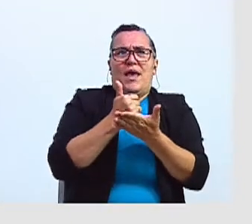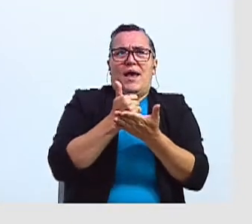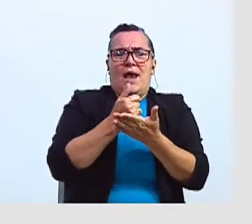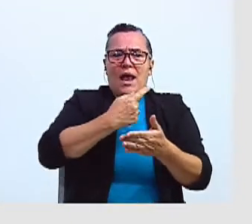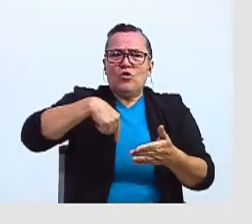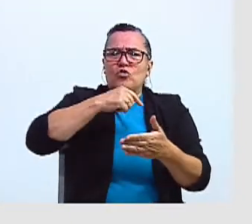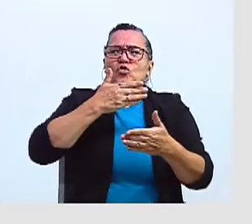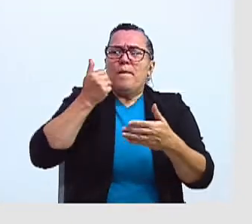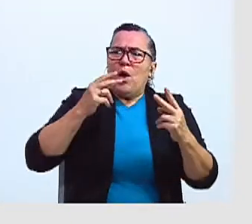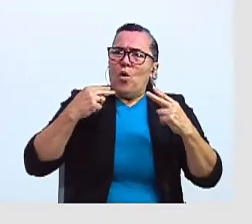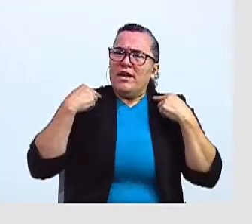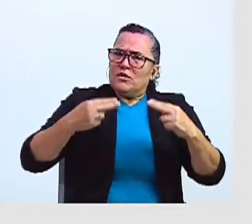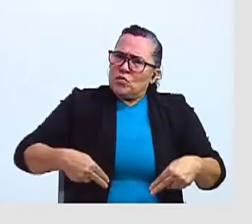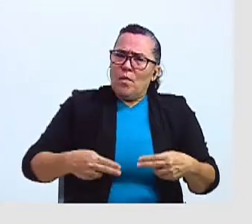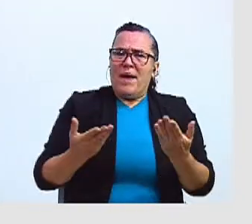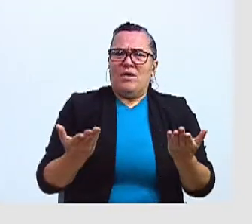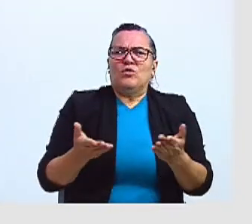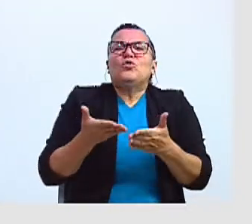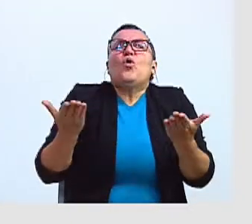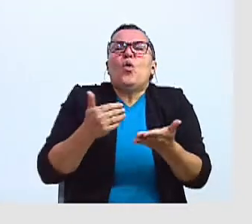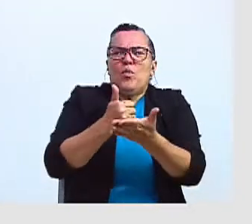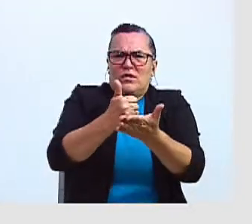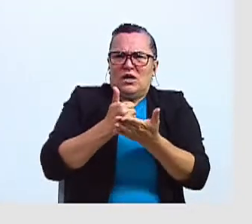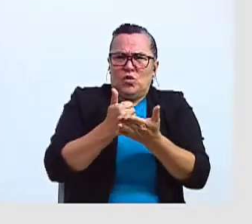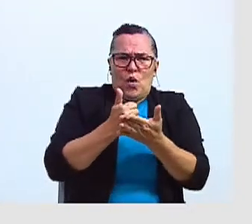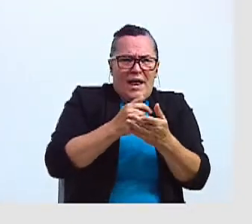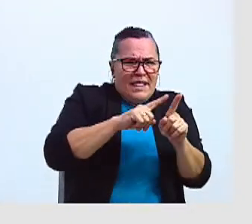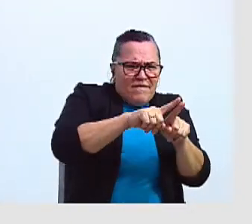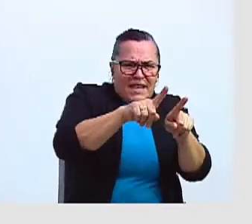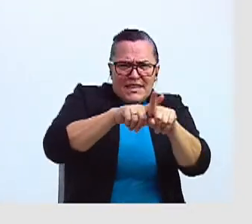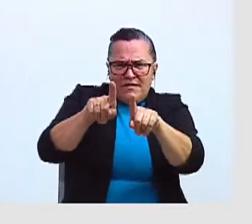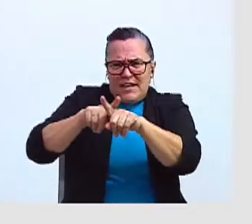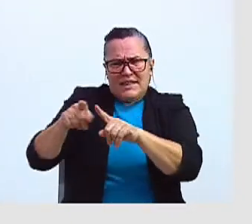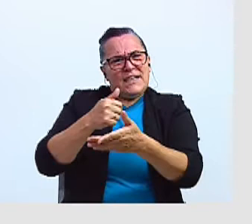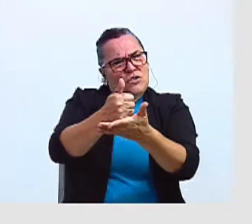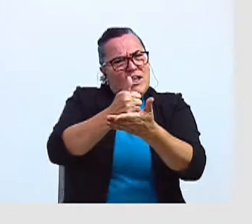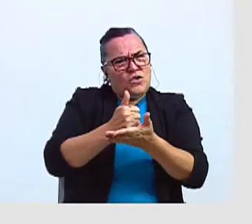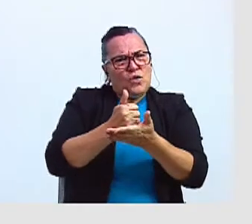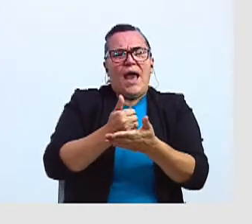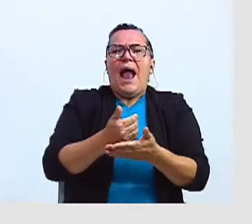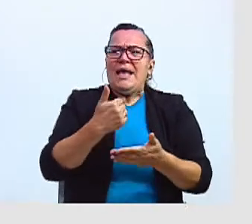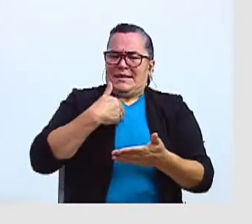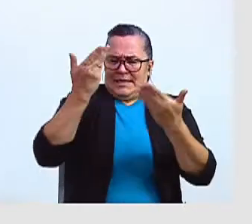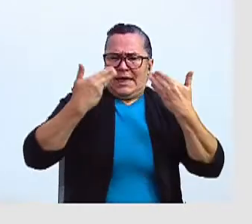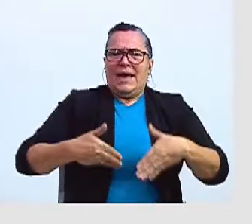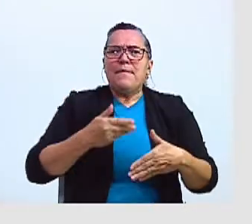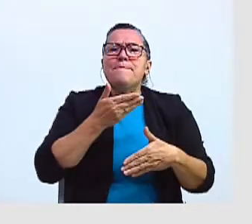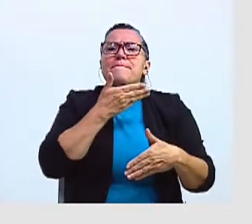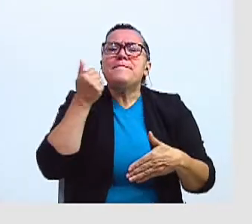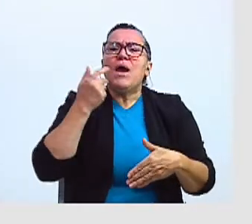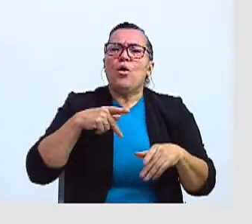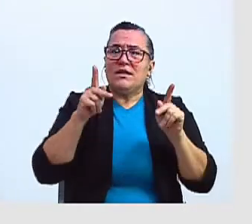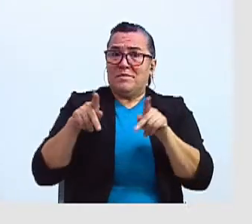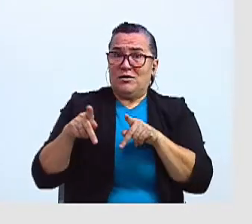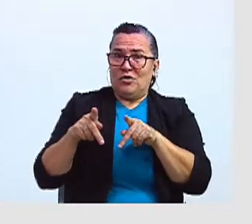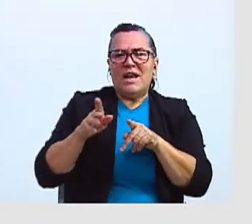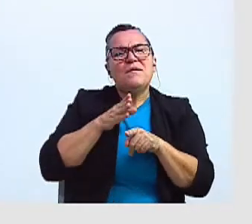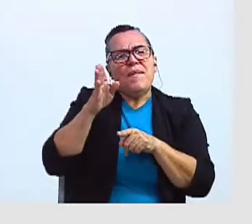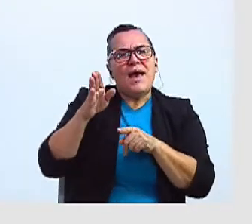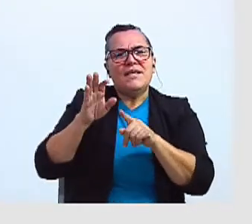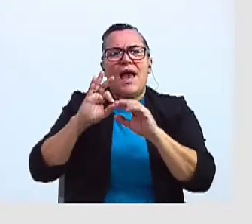better human beings? Okay, so think about it and talk with your family about